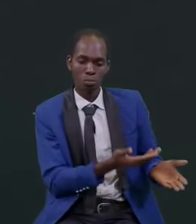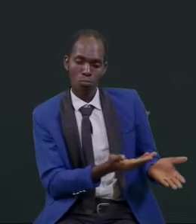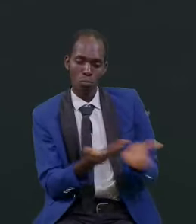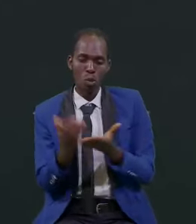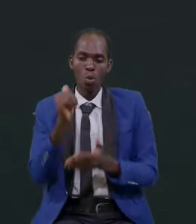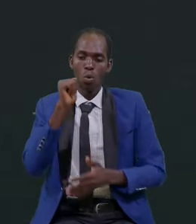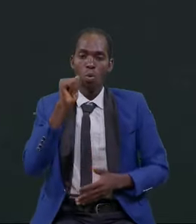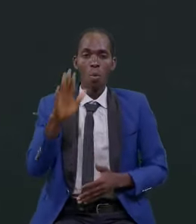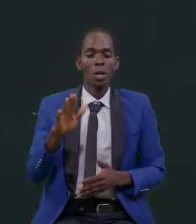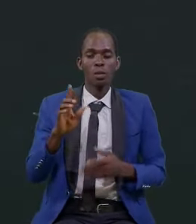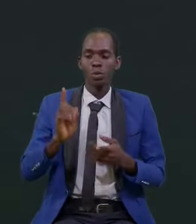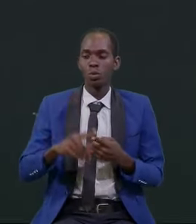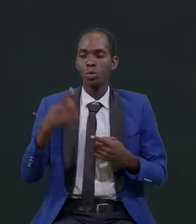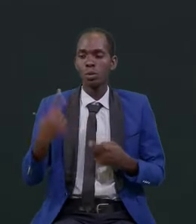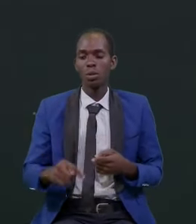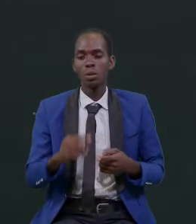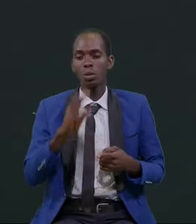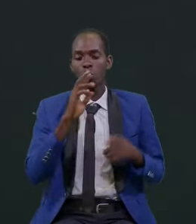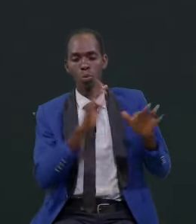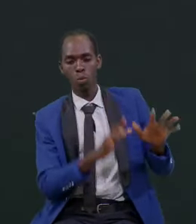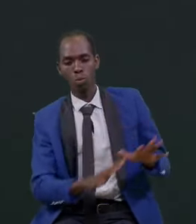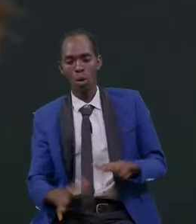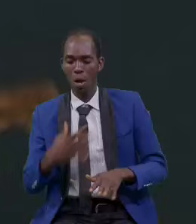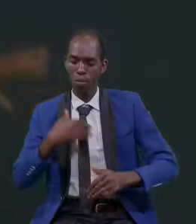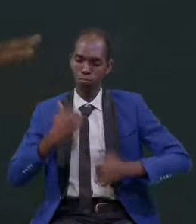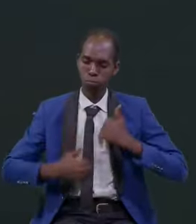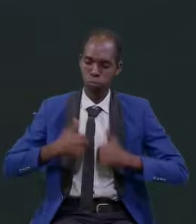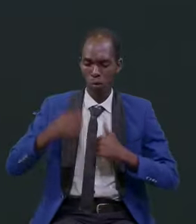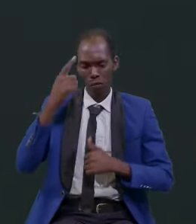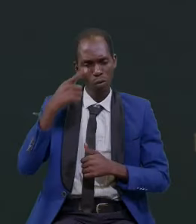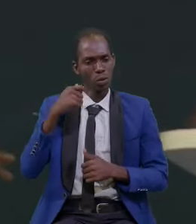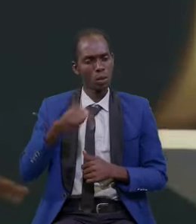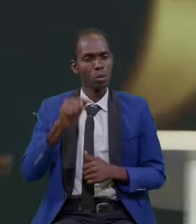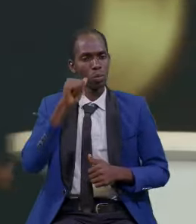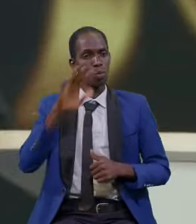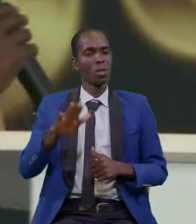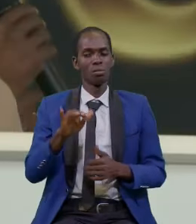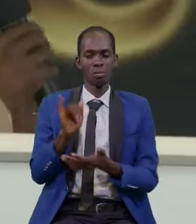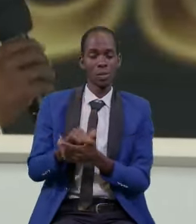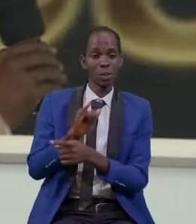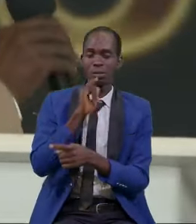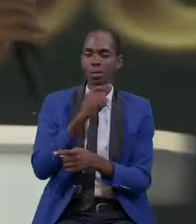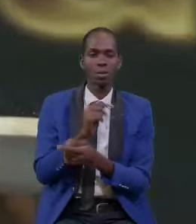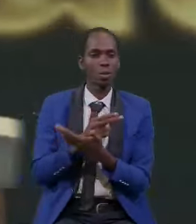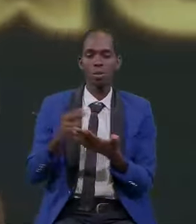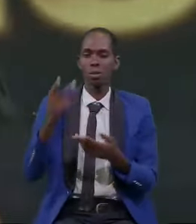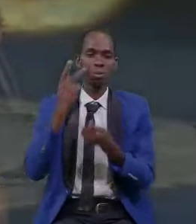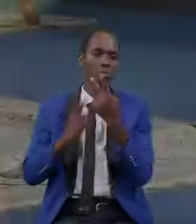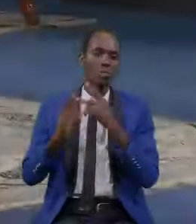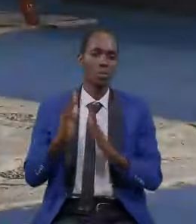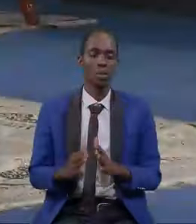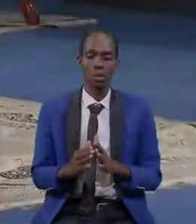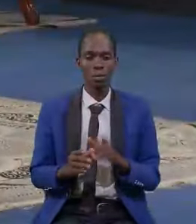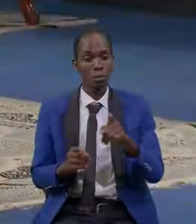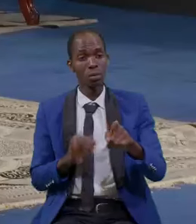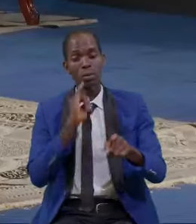he's birthing them. That one is not a holy prophet. This one is a prophet, and in the night, they're having night